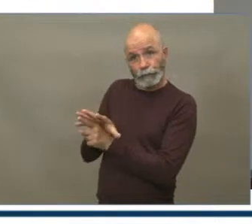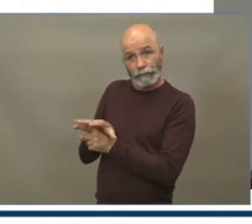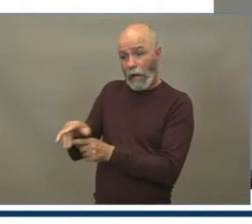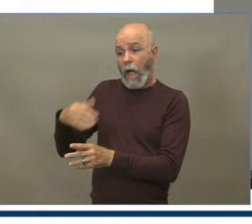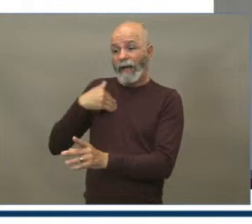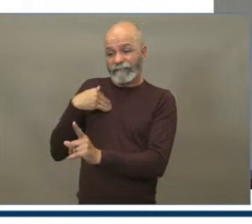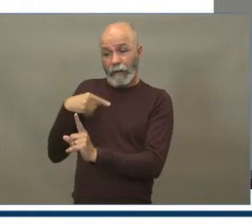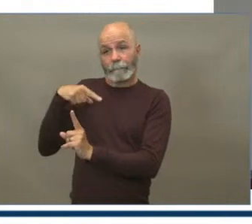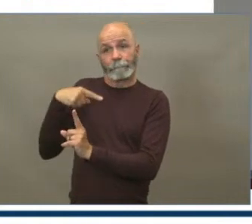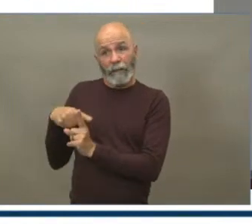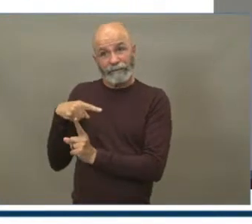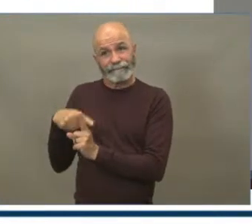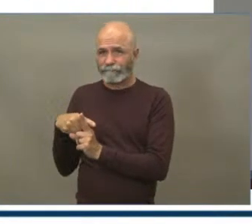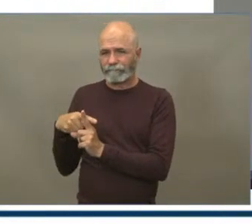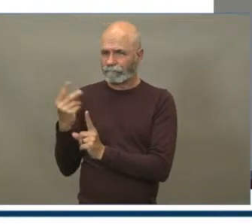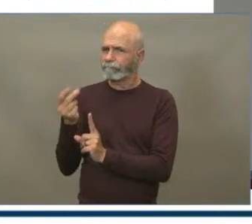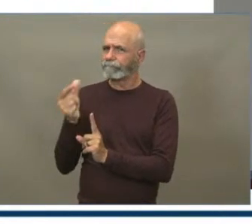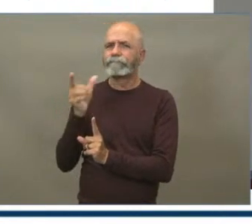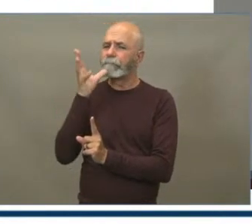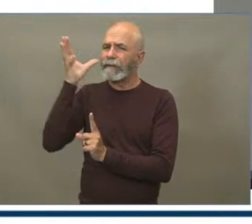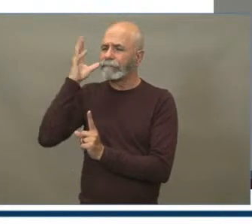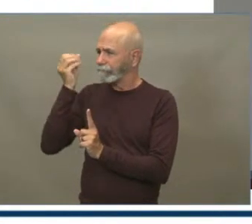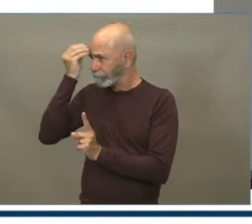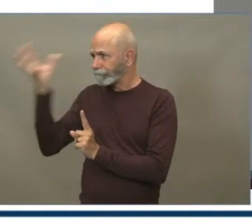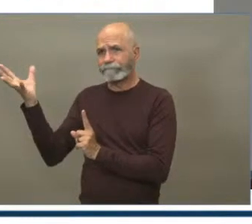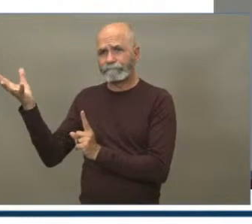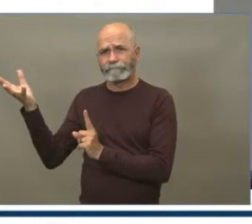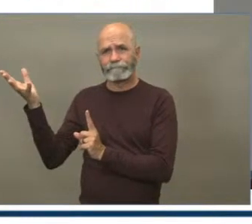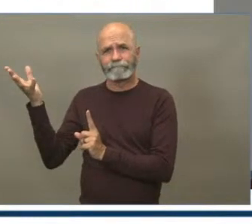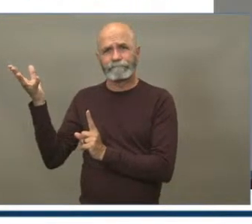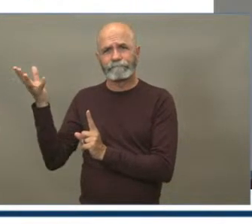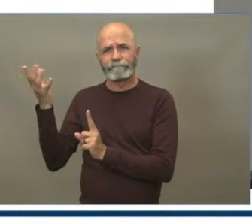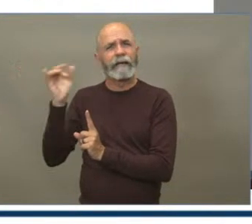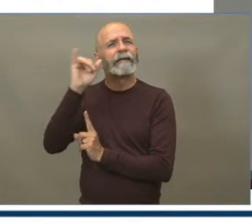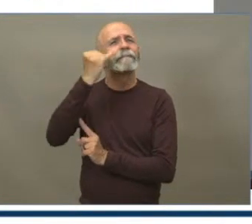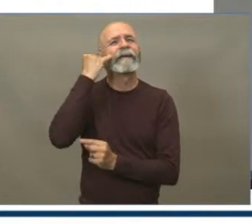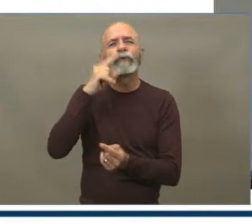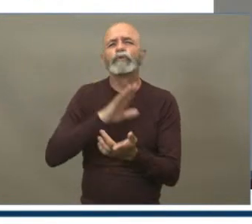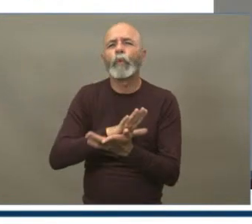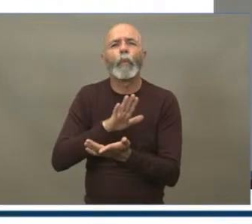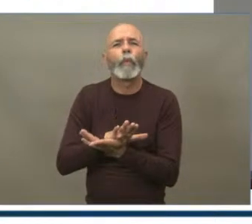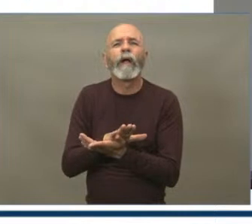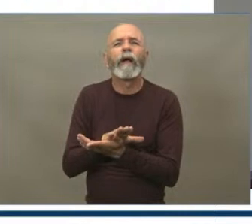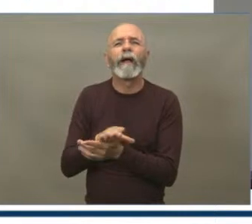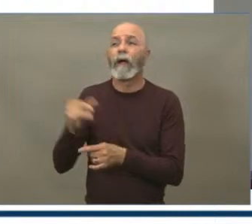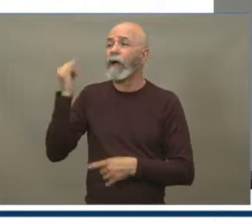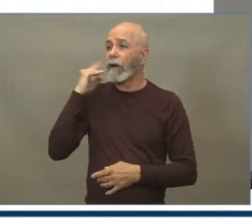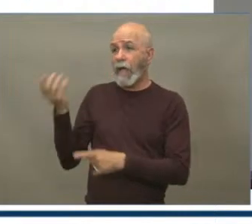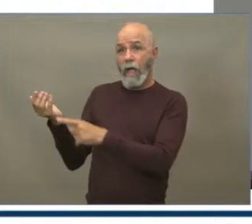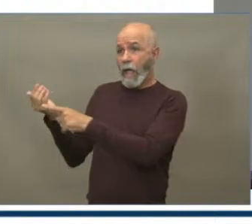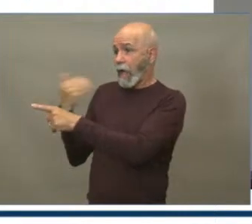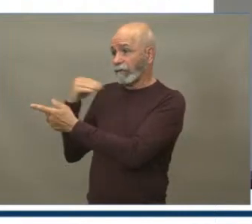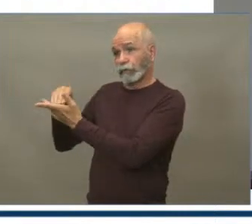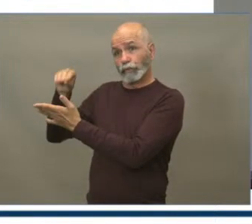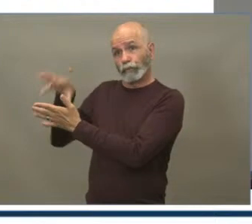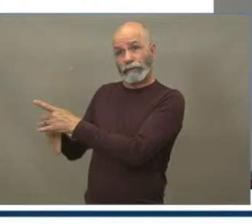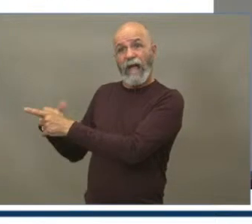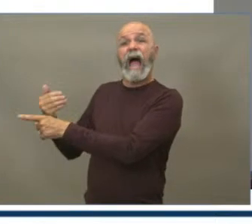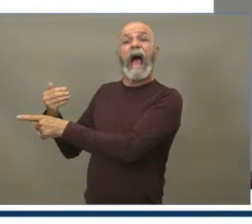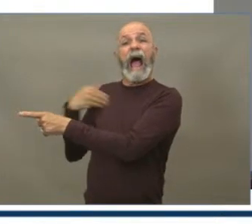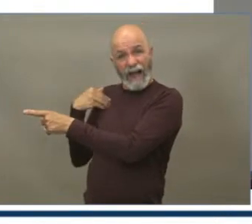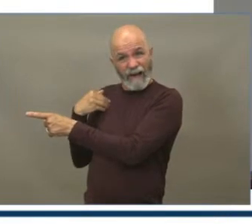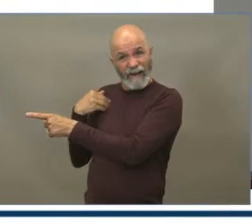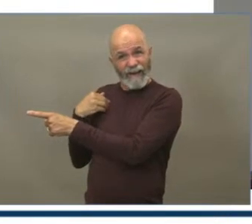center. And again, just like we had in schools, just because there's a case in a child care center doesn't mean there was that there's been a transmission